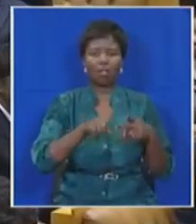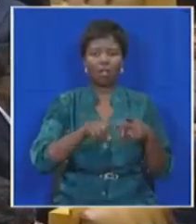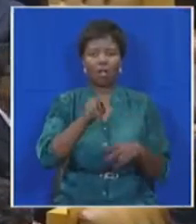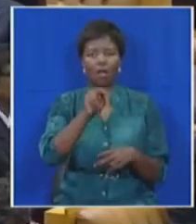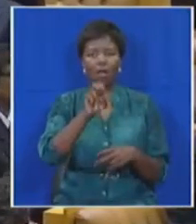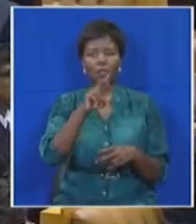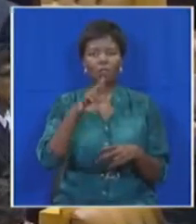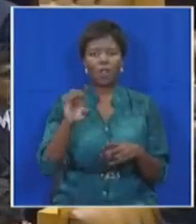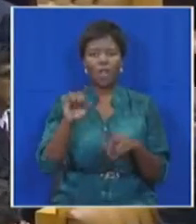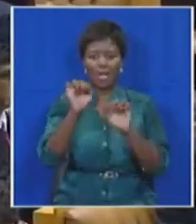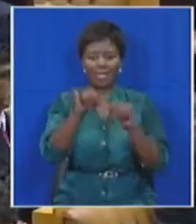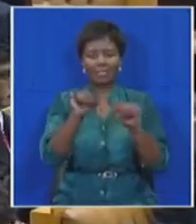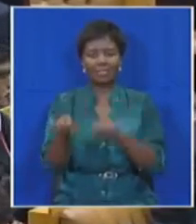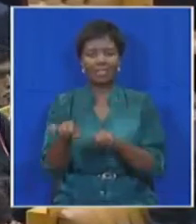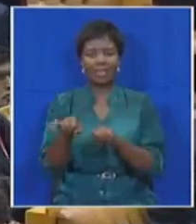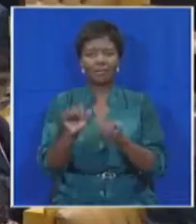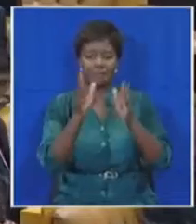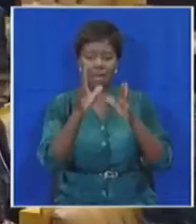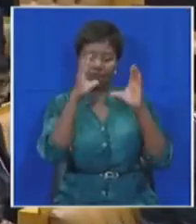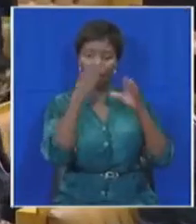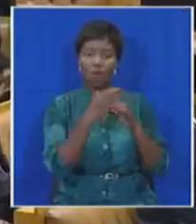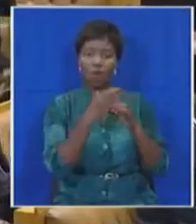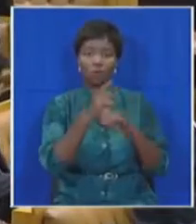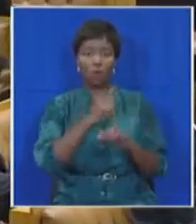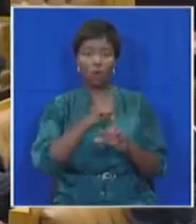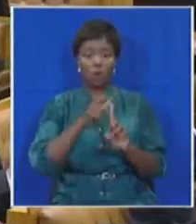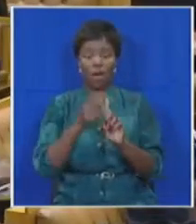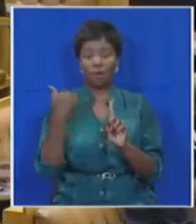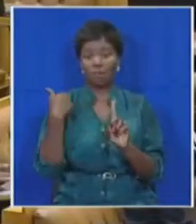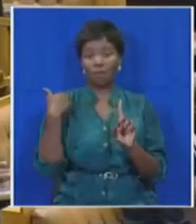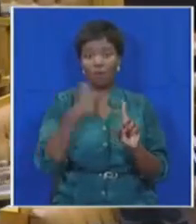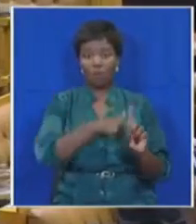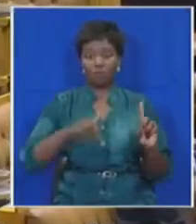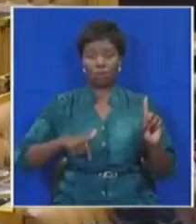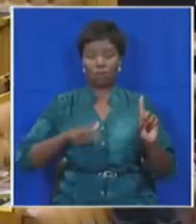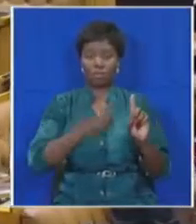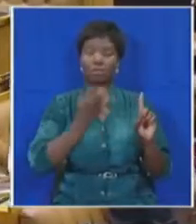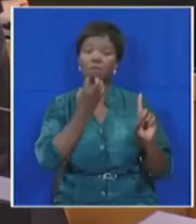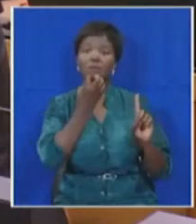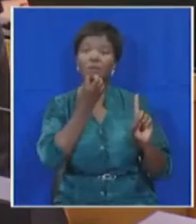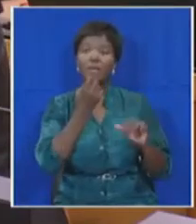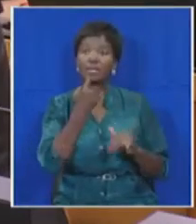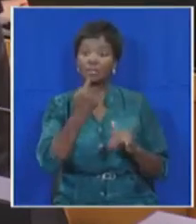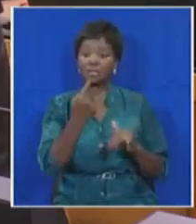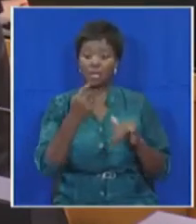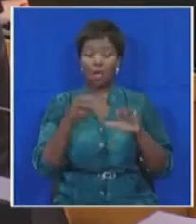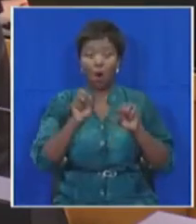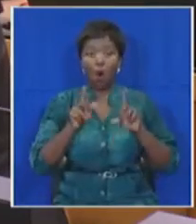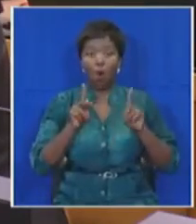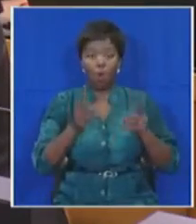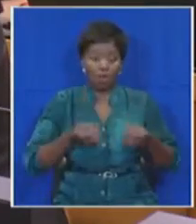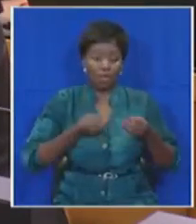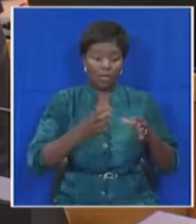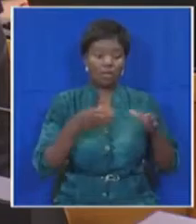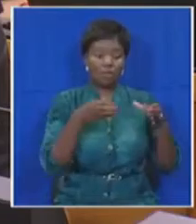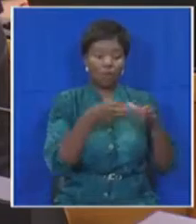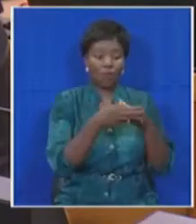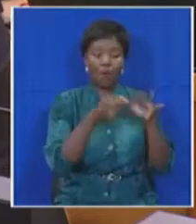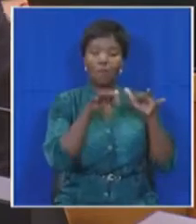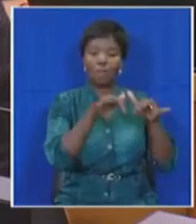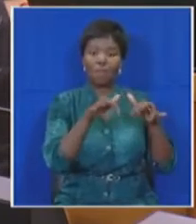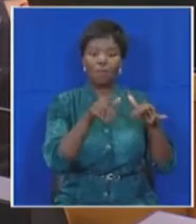conceived. Because in the words of President Kgalema Motlanthe, they offer opportunities for certain people to take